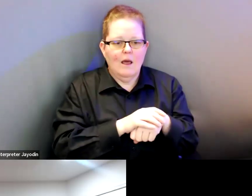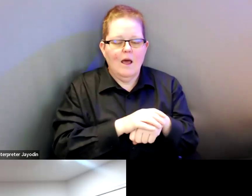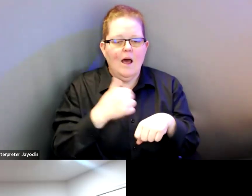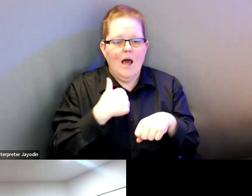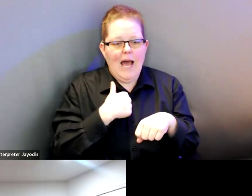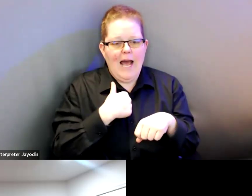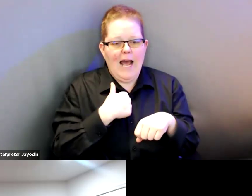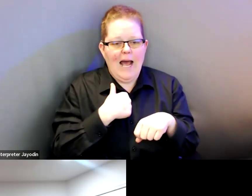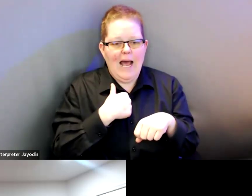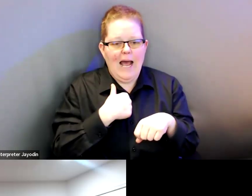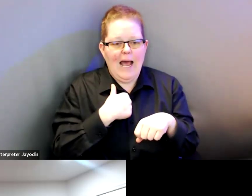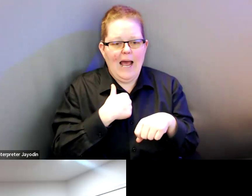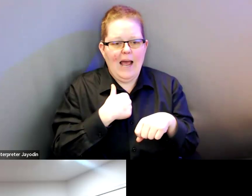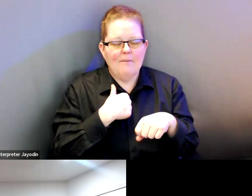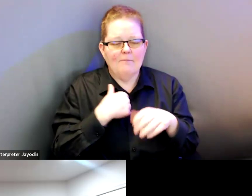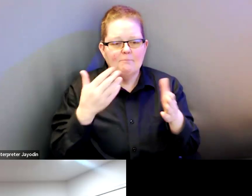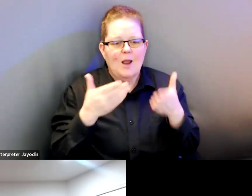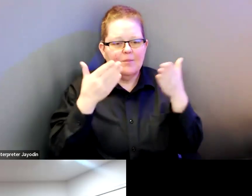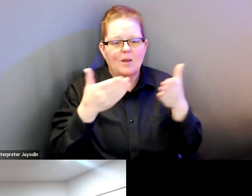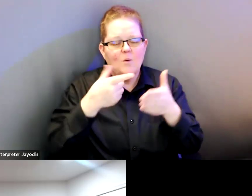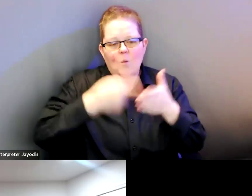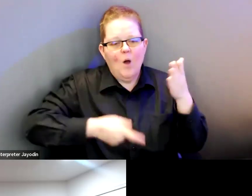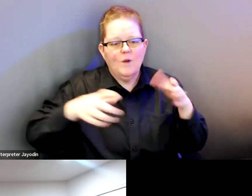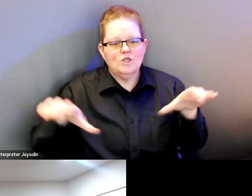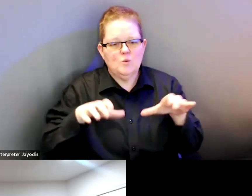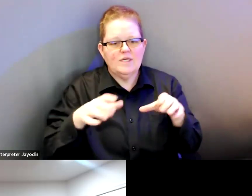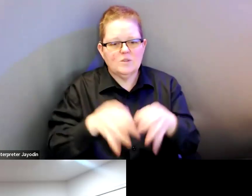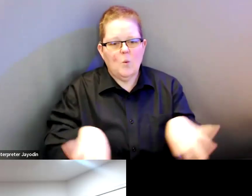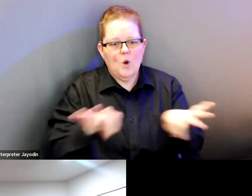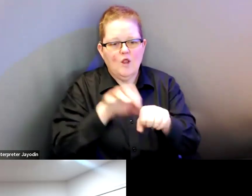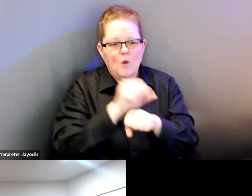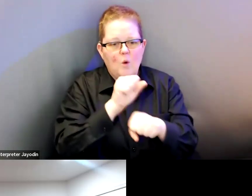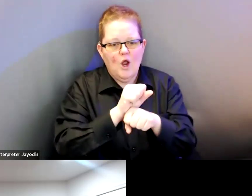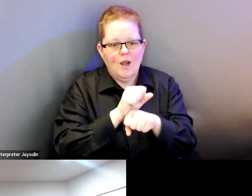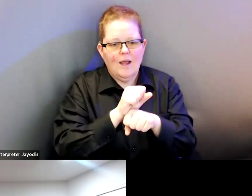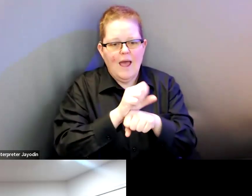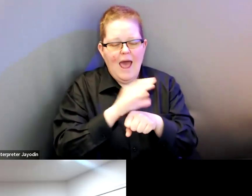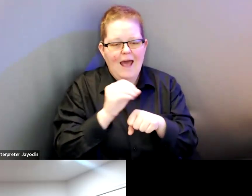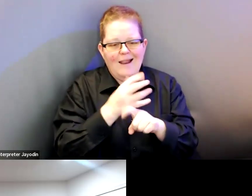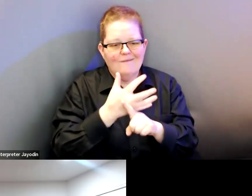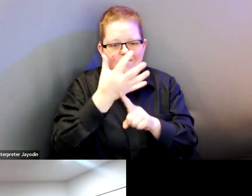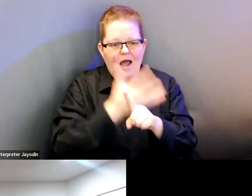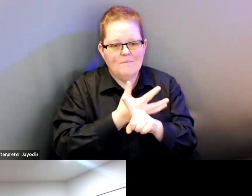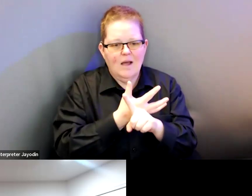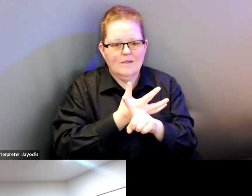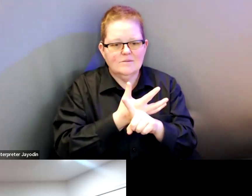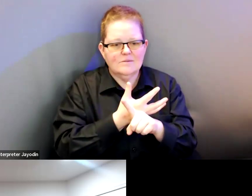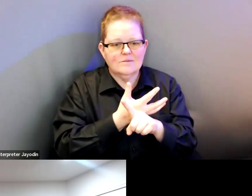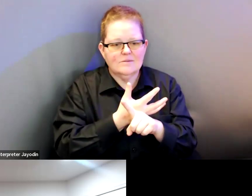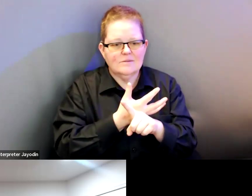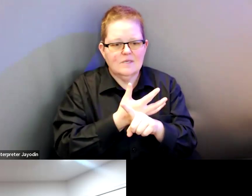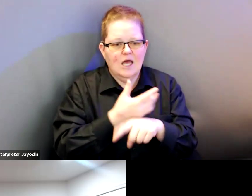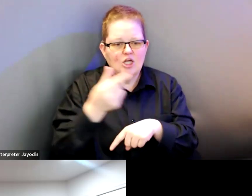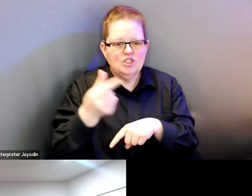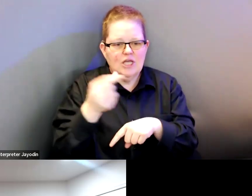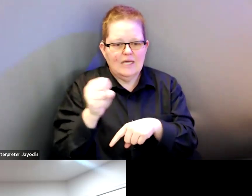We're going to be doing a year's worth of work in like 5 months, right? And GSA rules prevent us. GSA rules, the